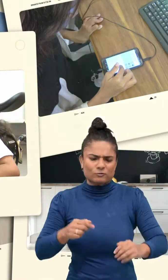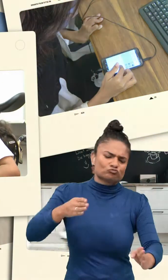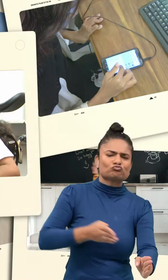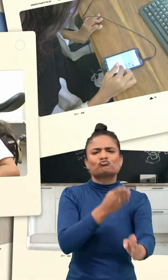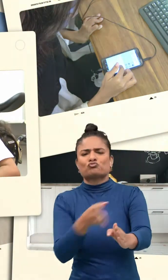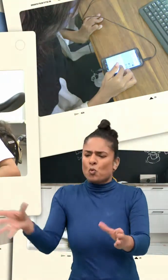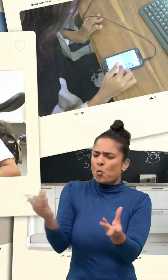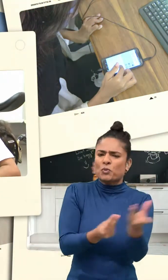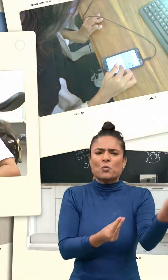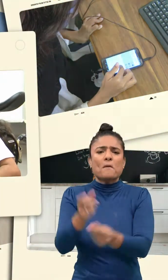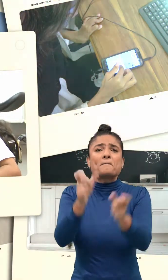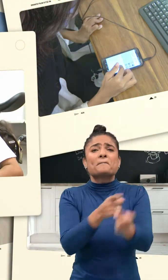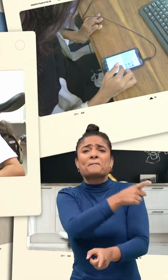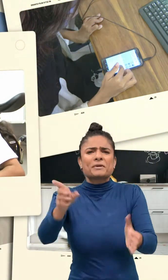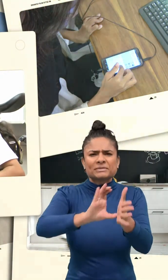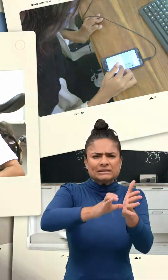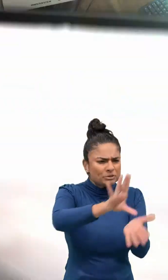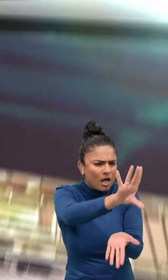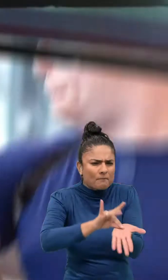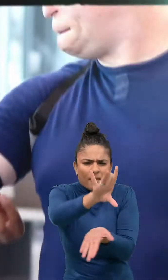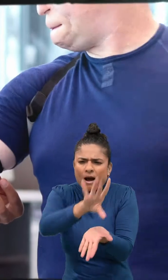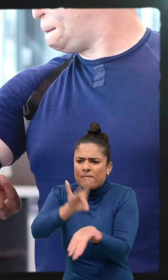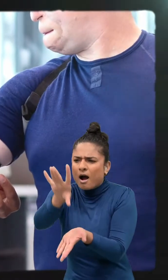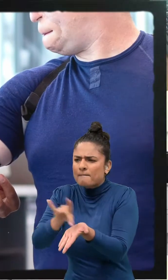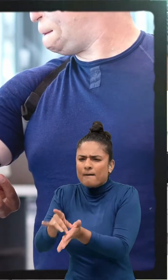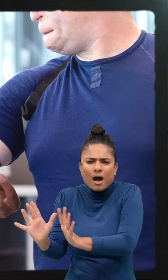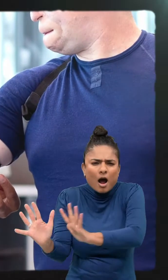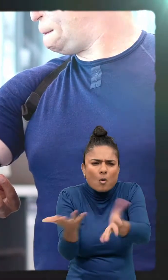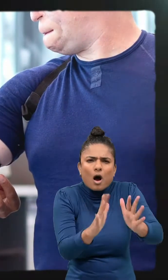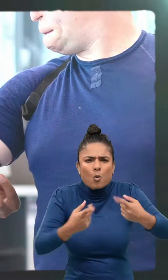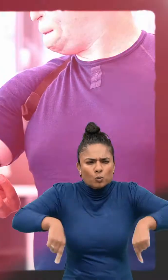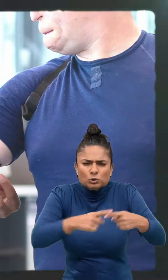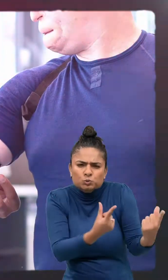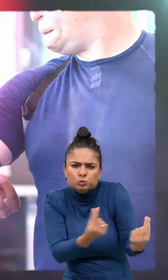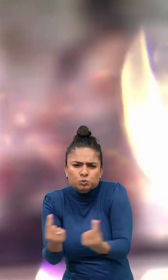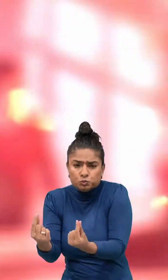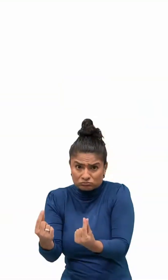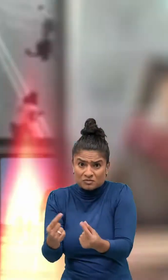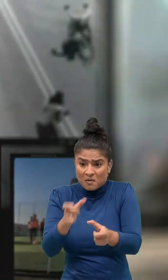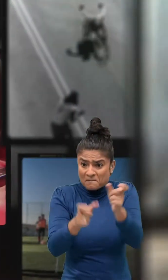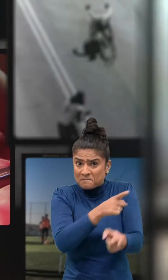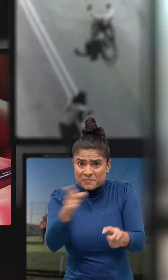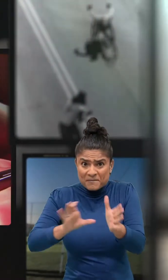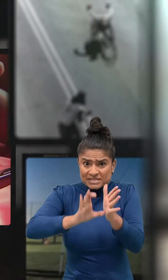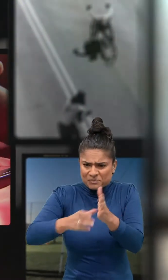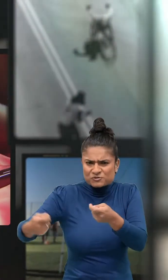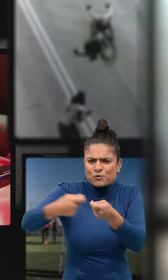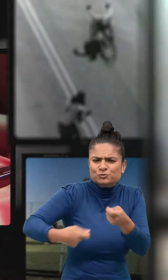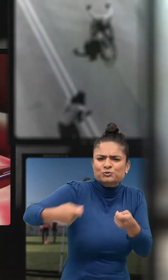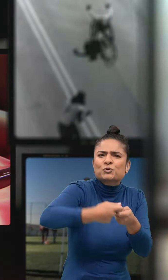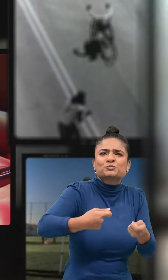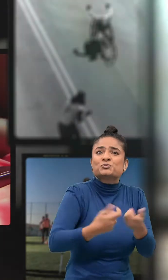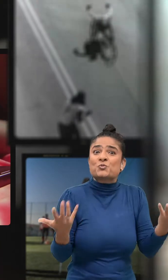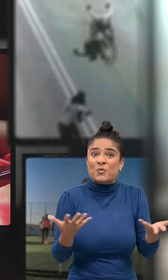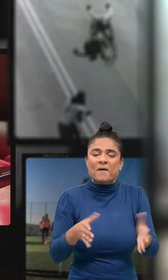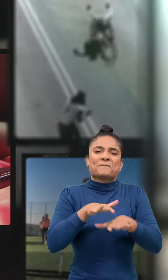Activated takes us on a journey of taking lessons from persons with disabilities in how we must do things differently to unleash the contributions